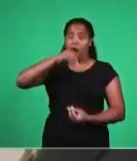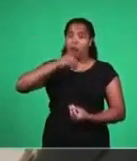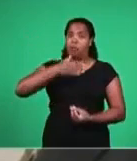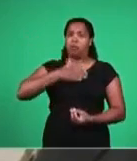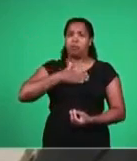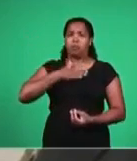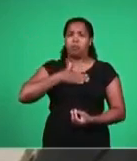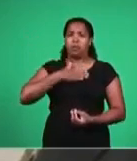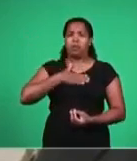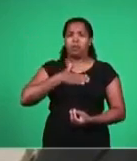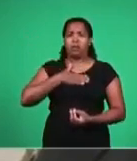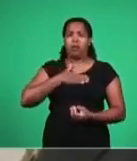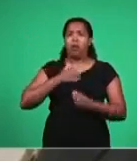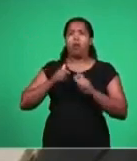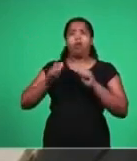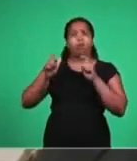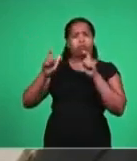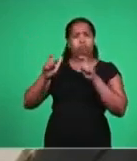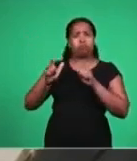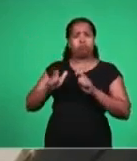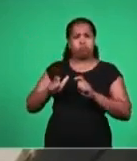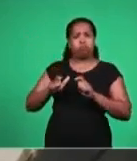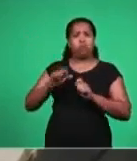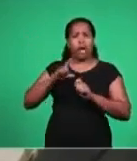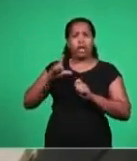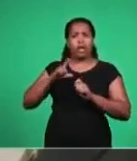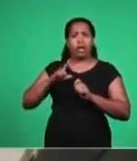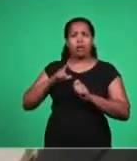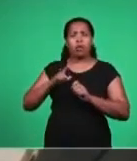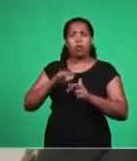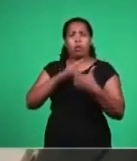soul, she has a place.